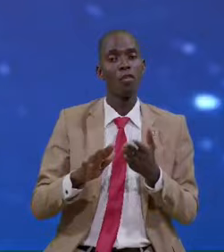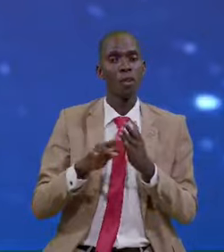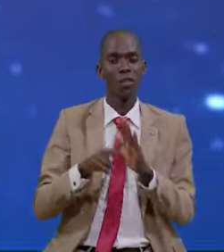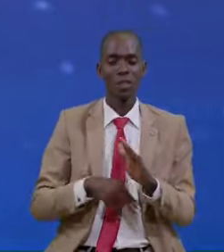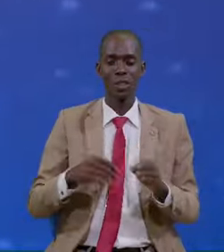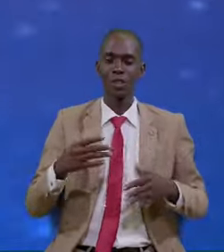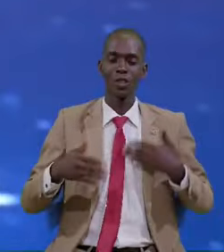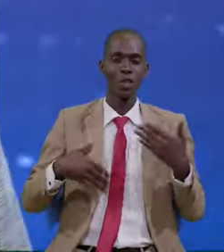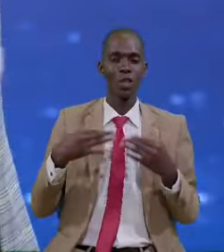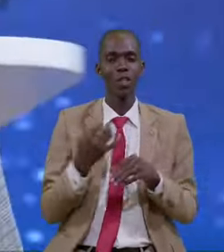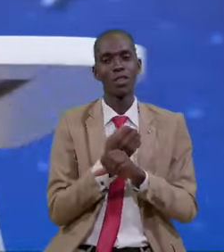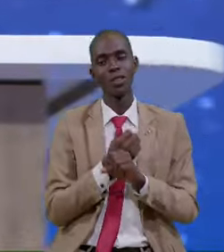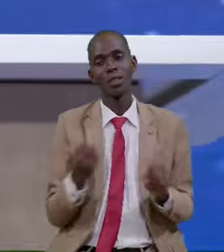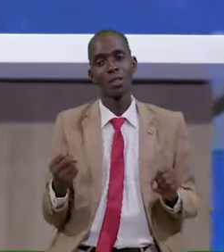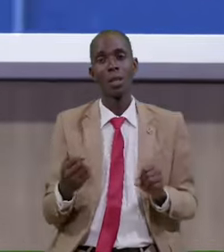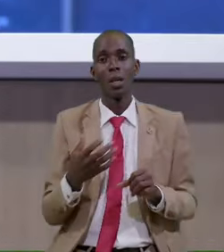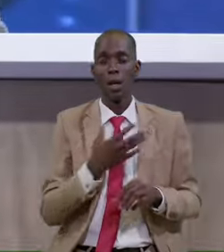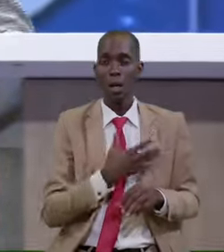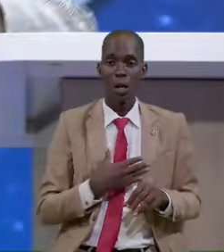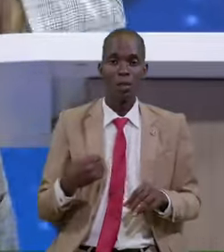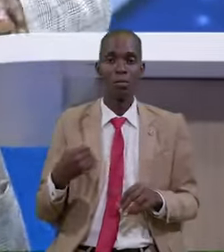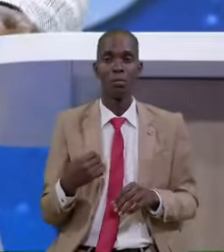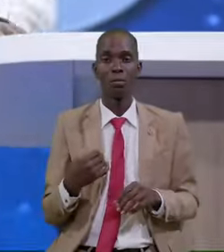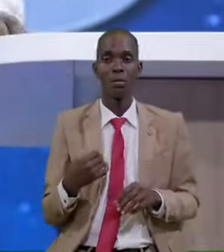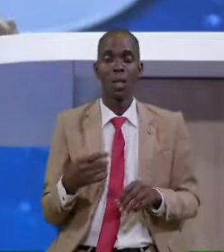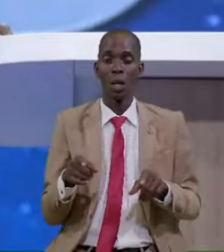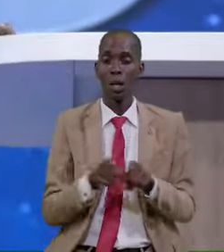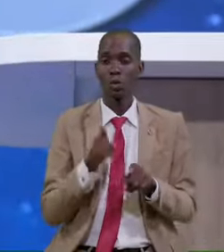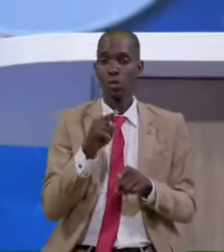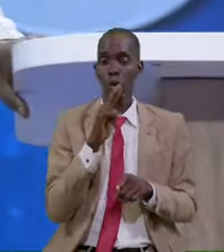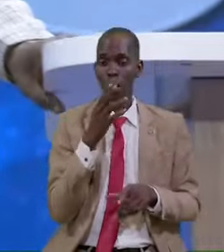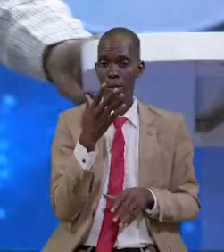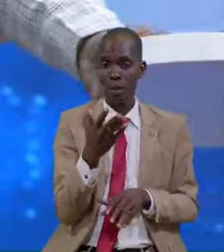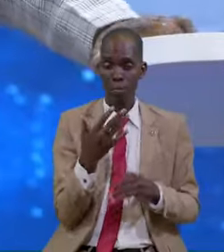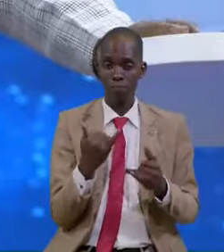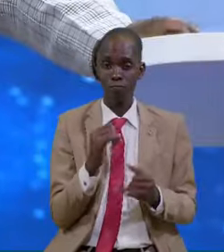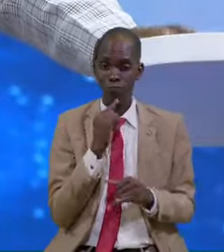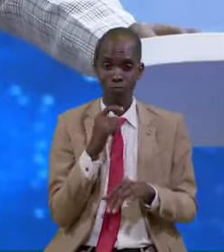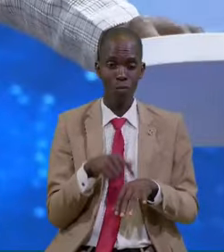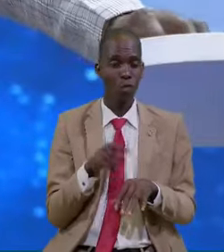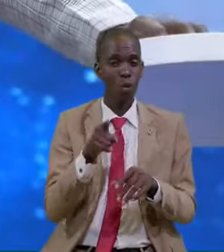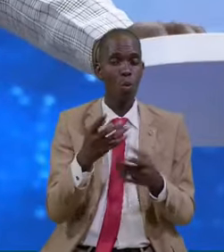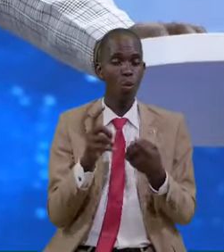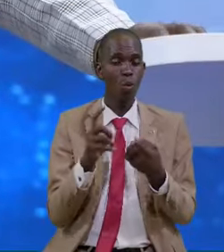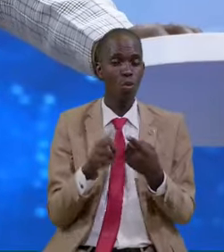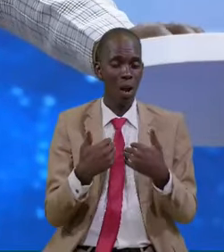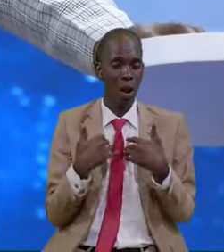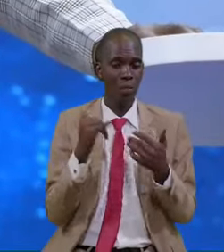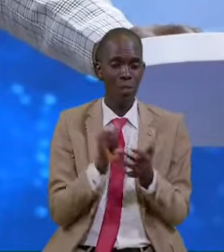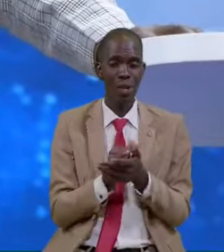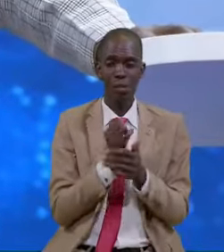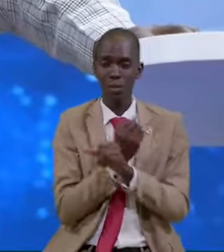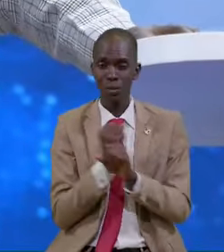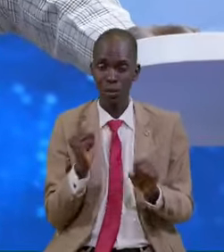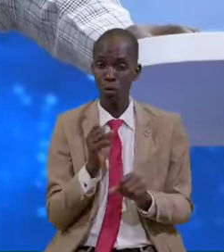salvation. As heads are bowed and the eyes are closed, you want to have that now. Of course you want to.